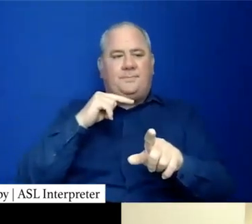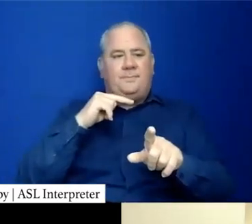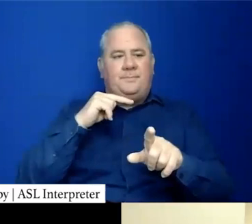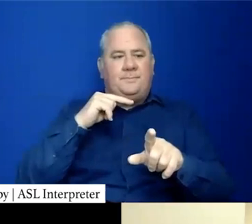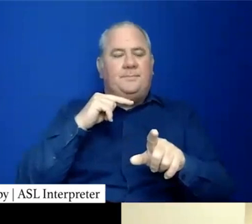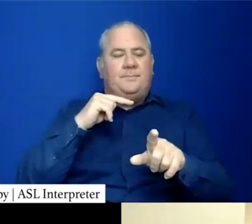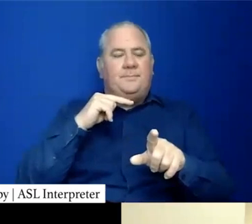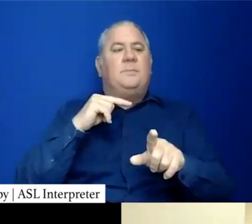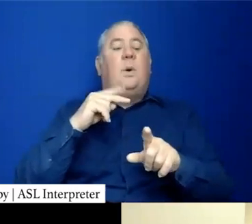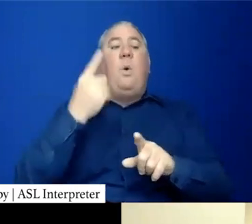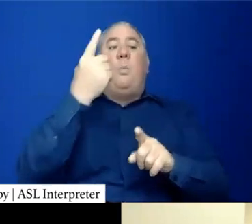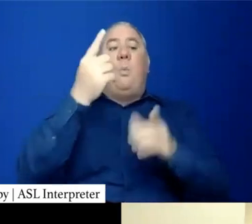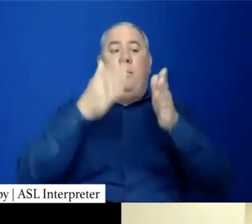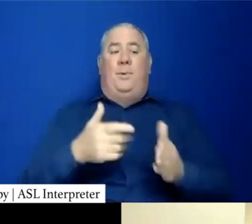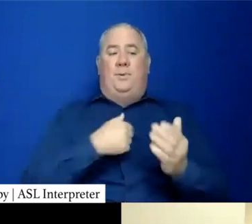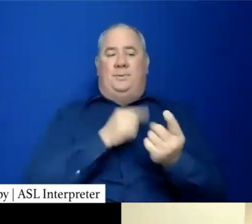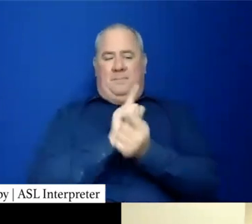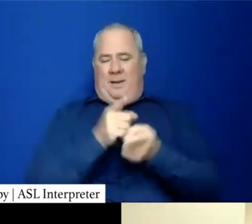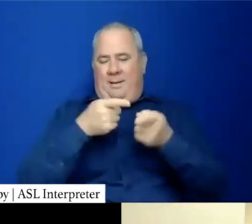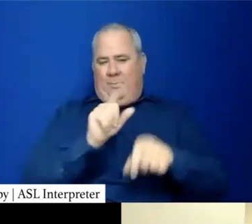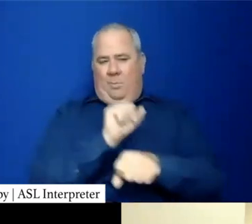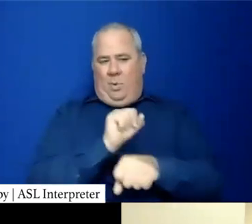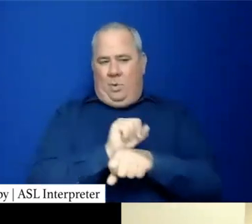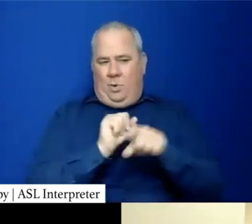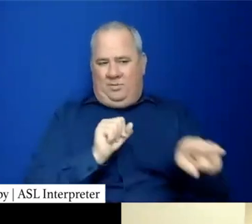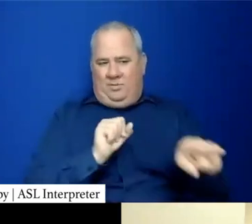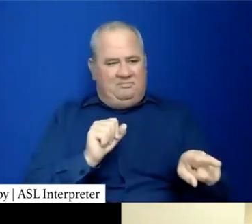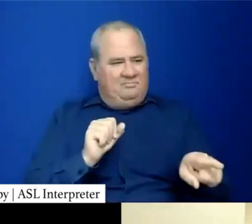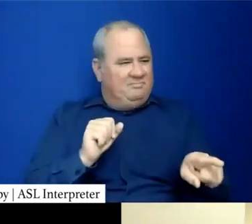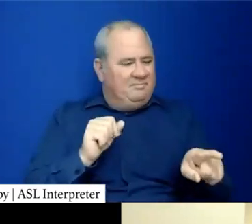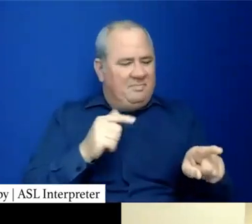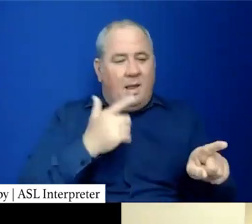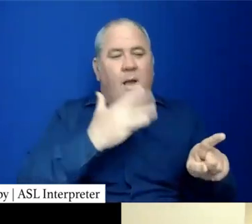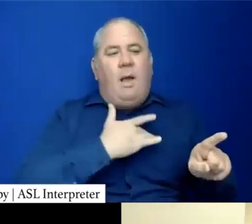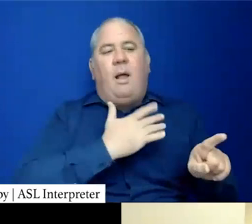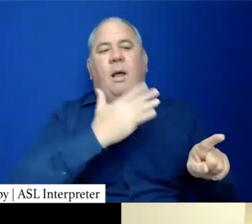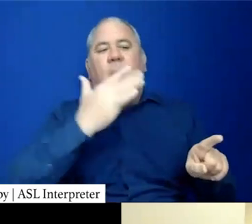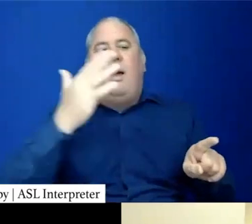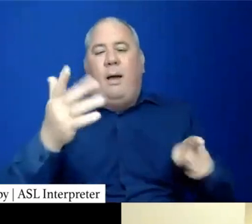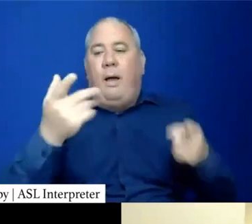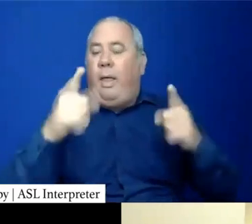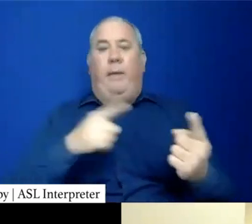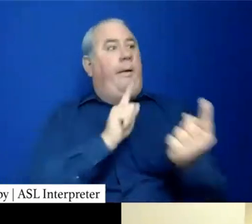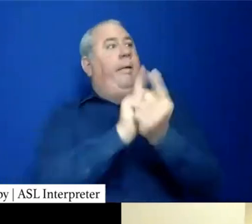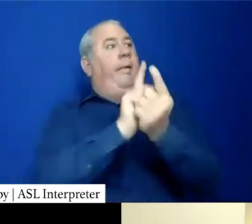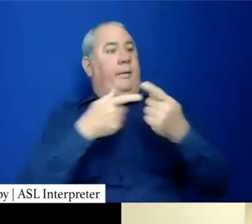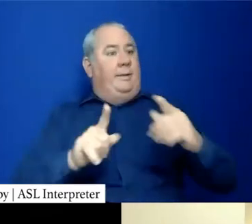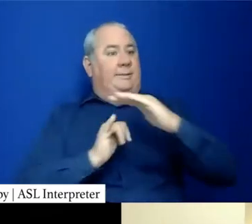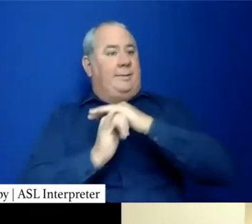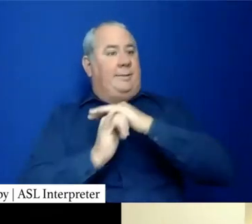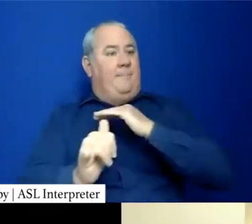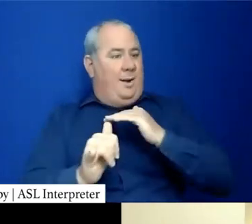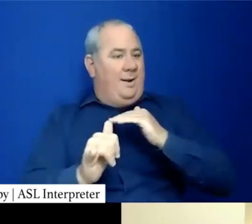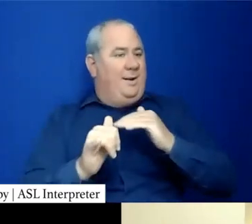and then spontaneously ran into on the T, the subway, after that, coming into work one morning. And